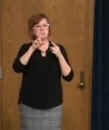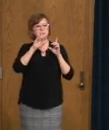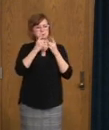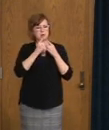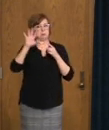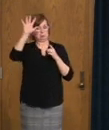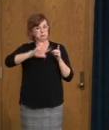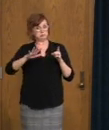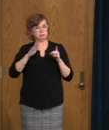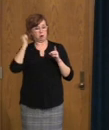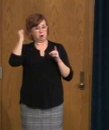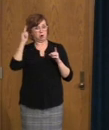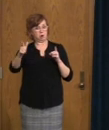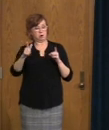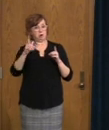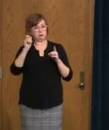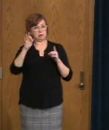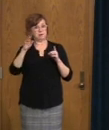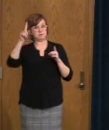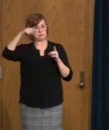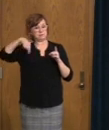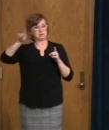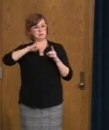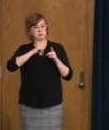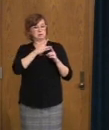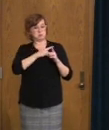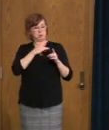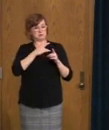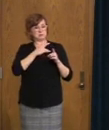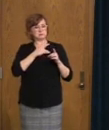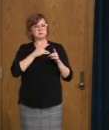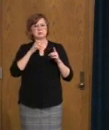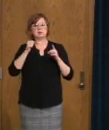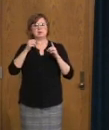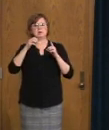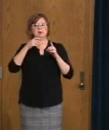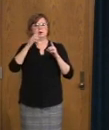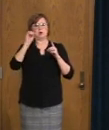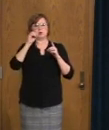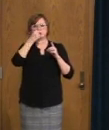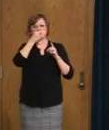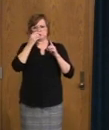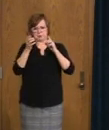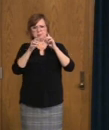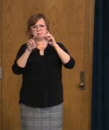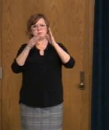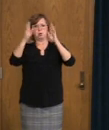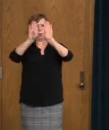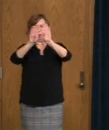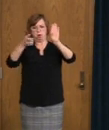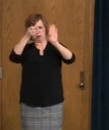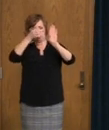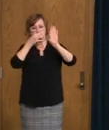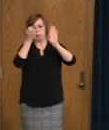lot of upgrades to be able to meet potential capacity, we didn't address that same,